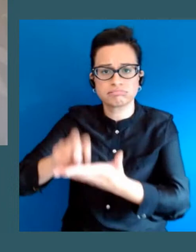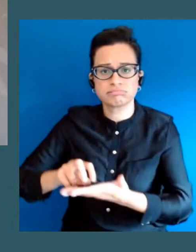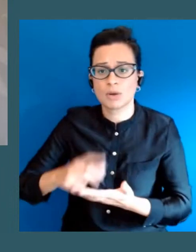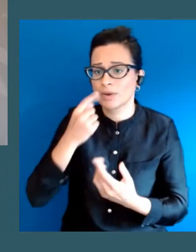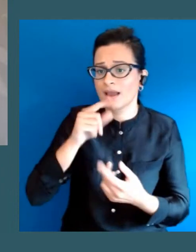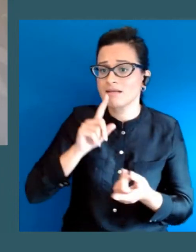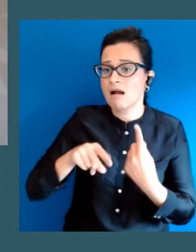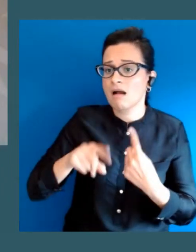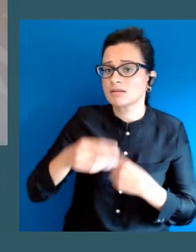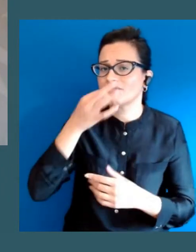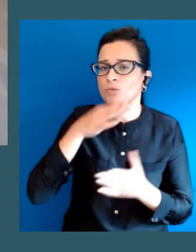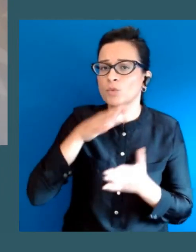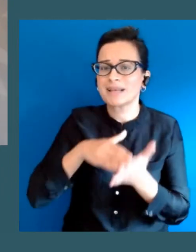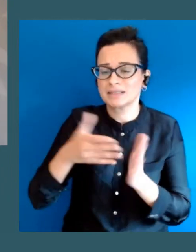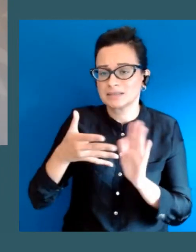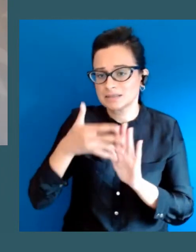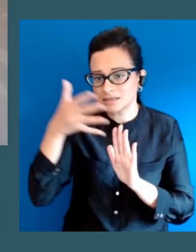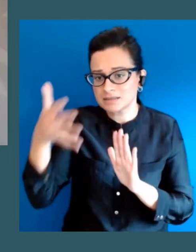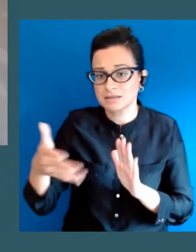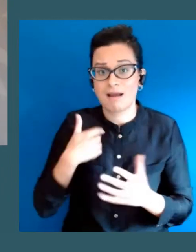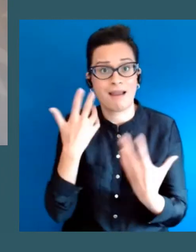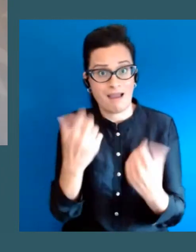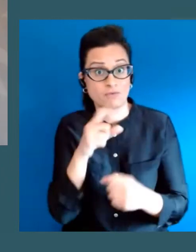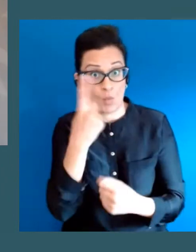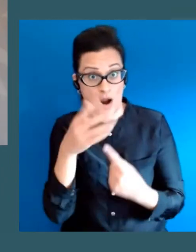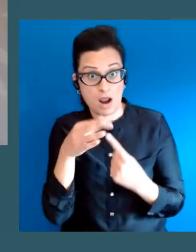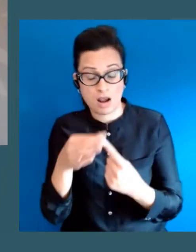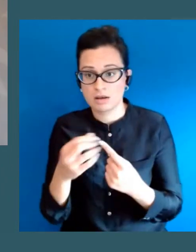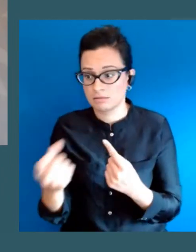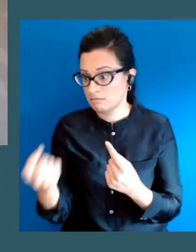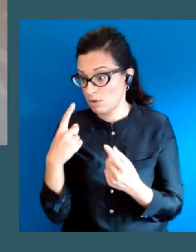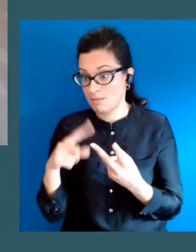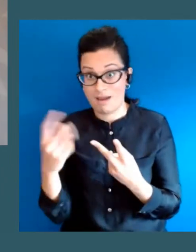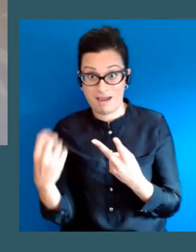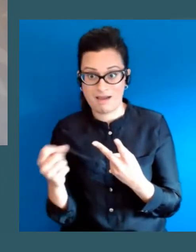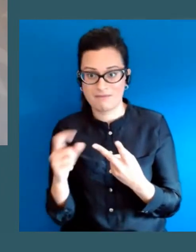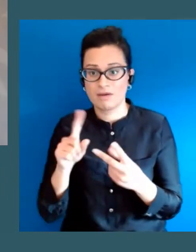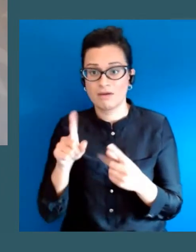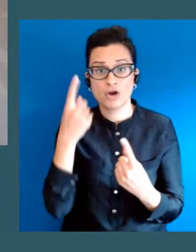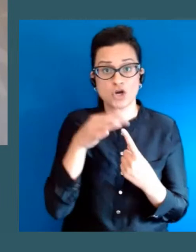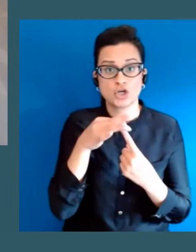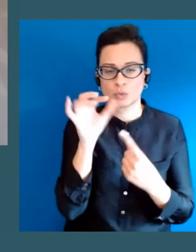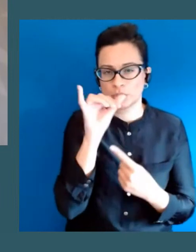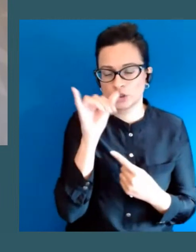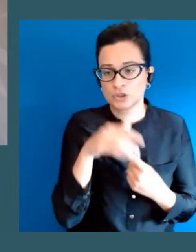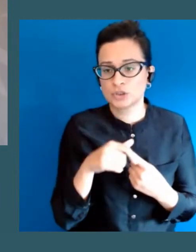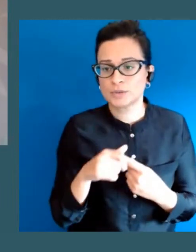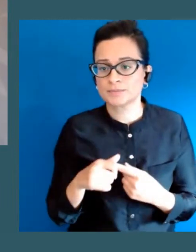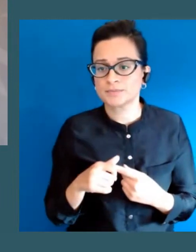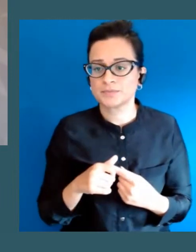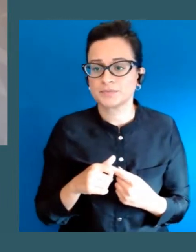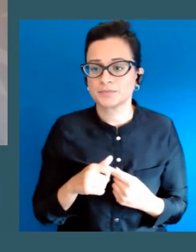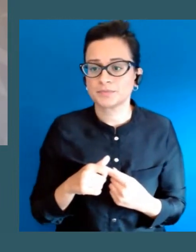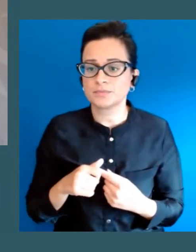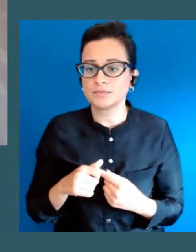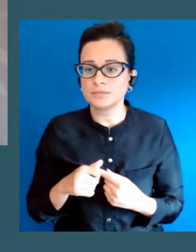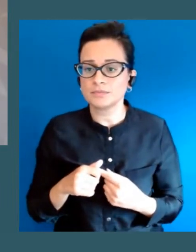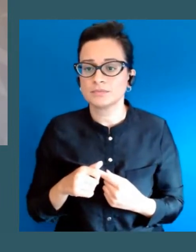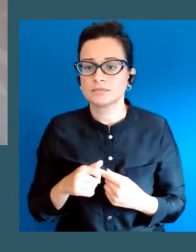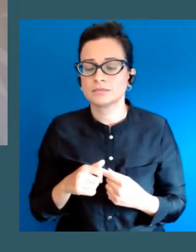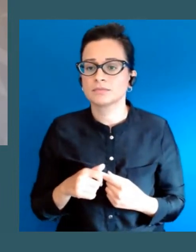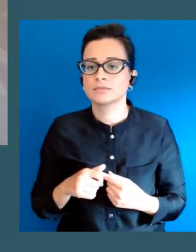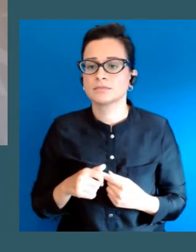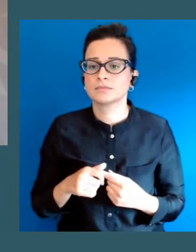minutes. I've got one, and we've got one come through. So the first one is, what is your advice on